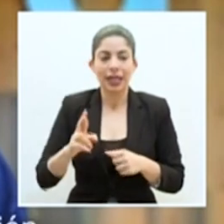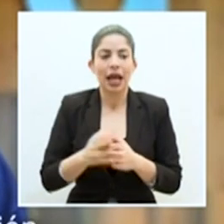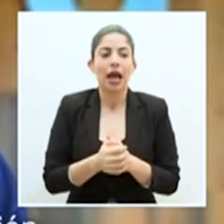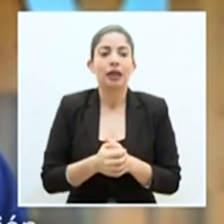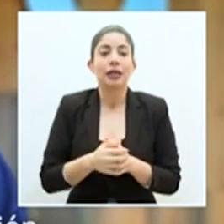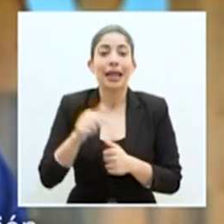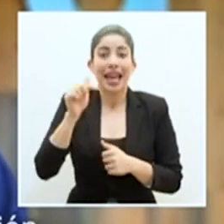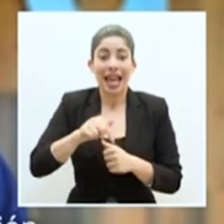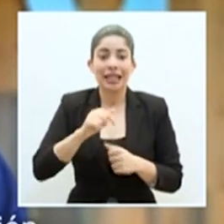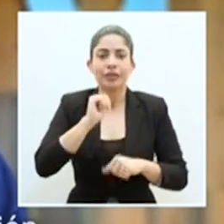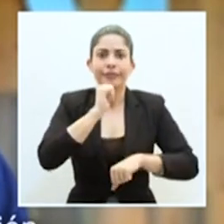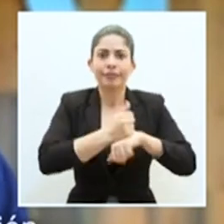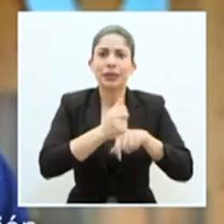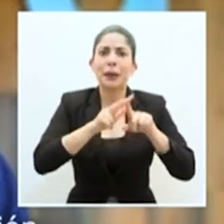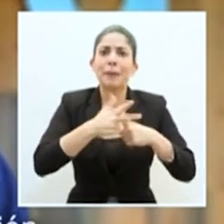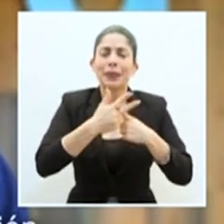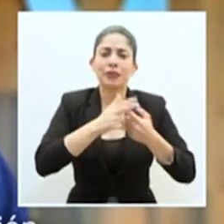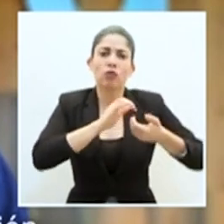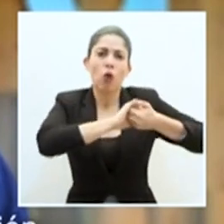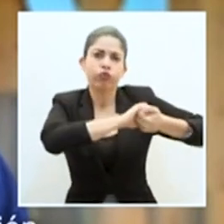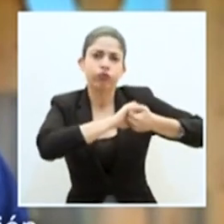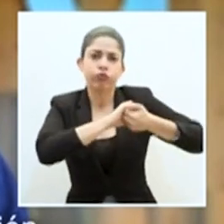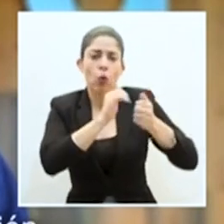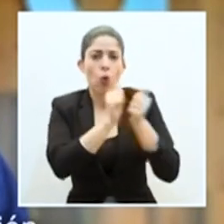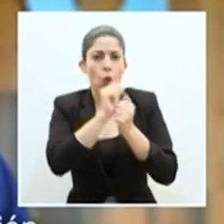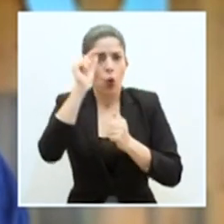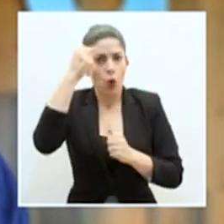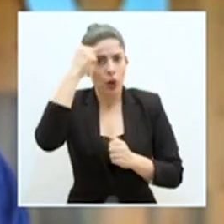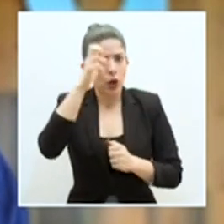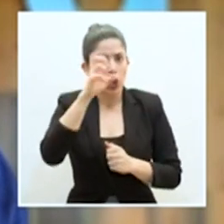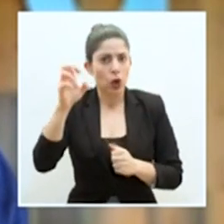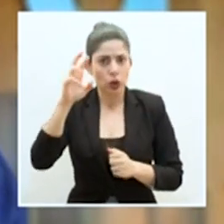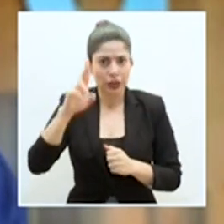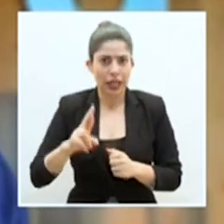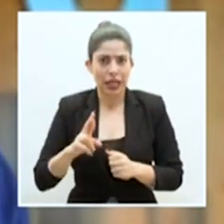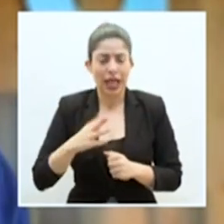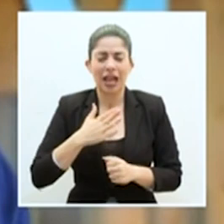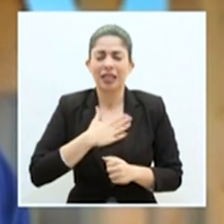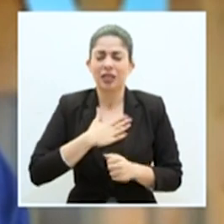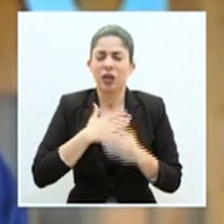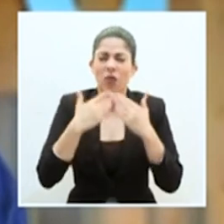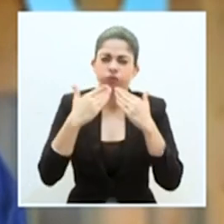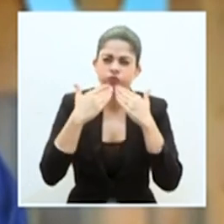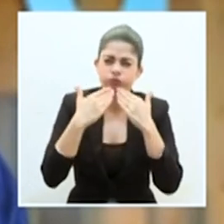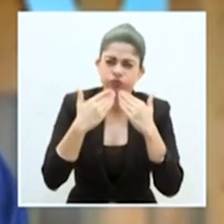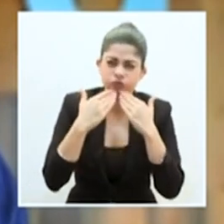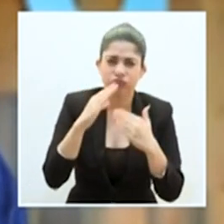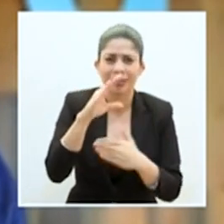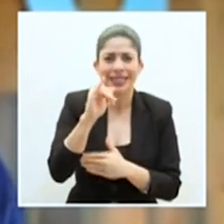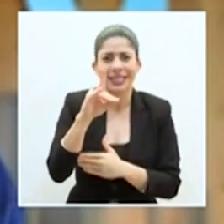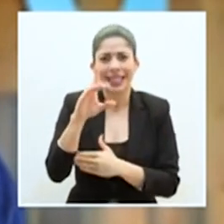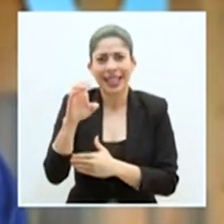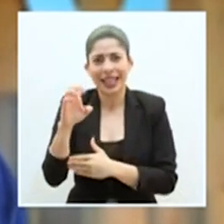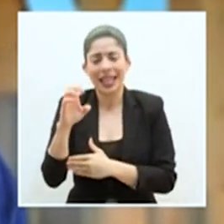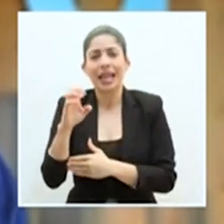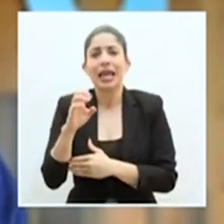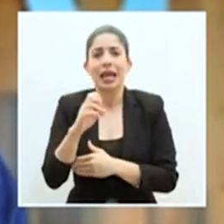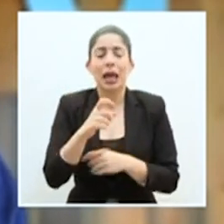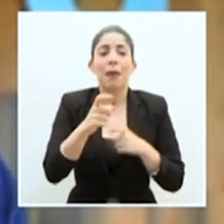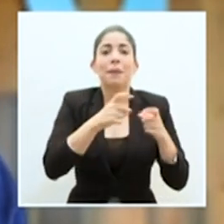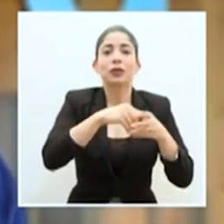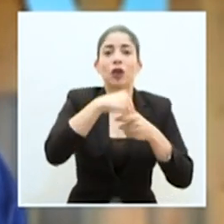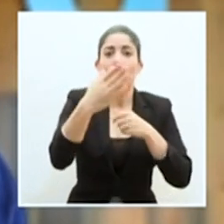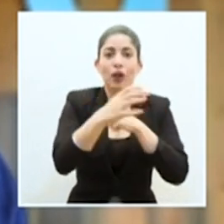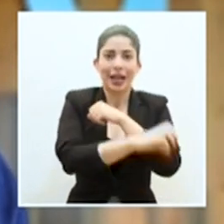This marks the beginning of our partnership with the government of Costa Rica, and I'm deeply thankful to CINDE, the Ministry of Foreign